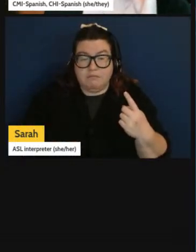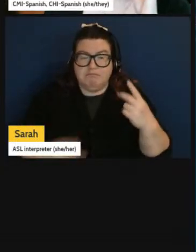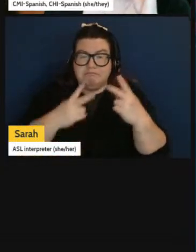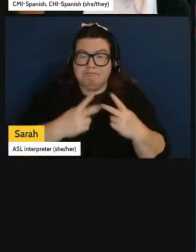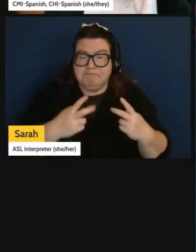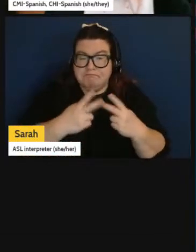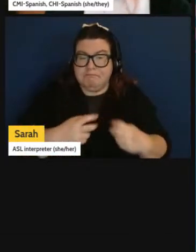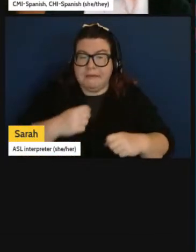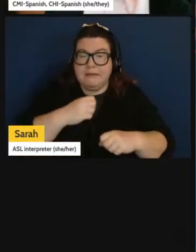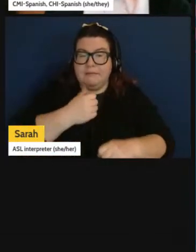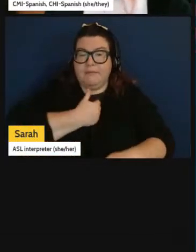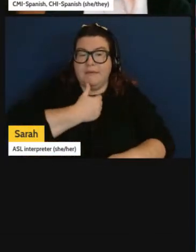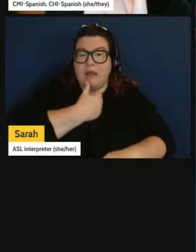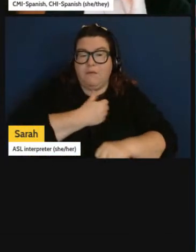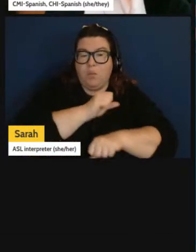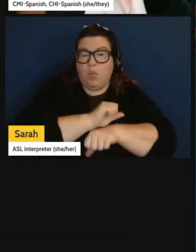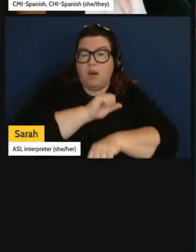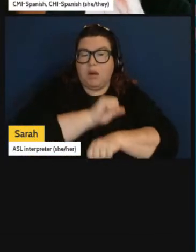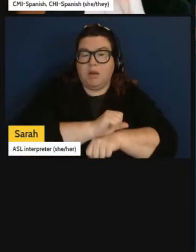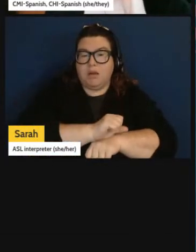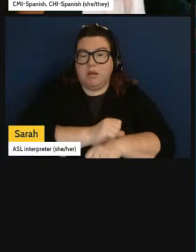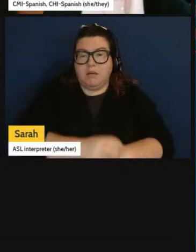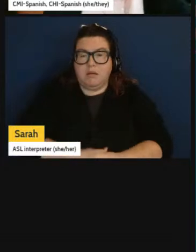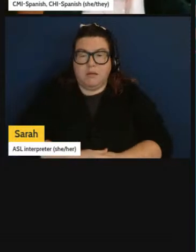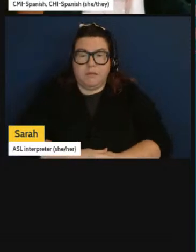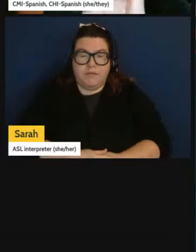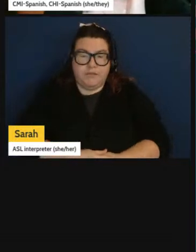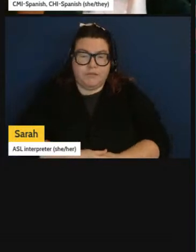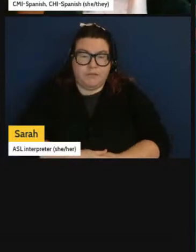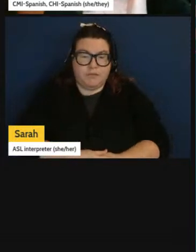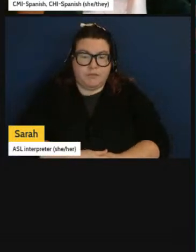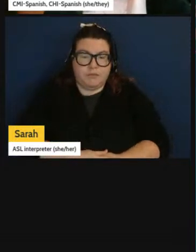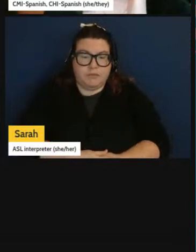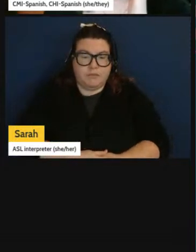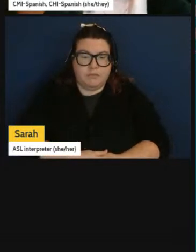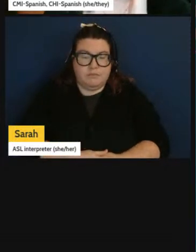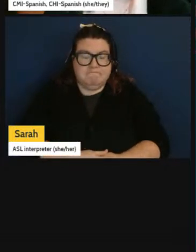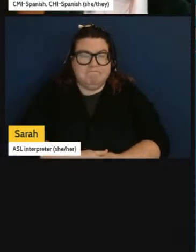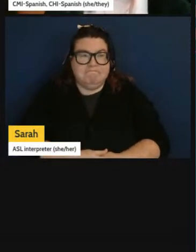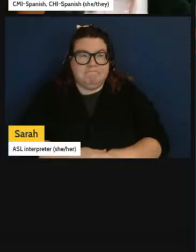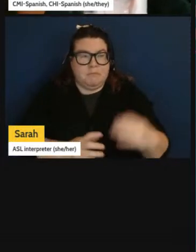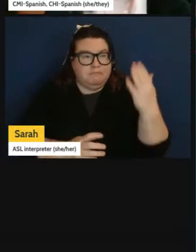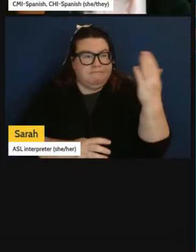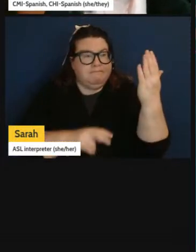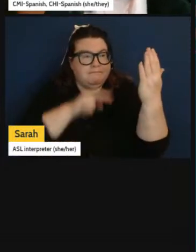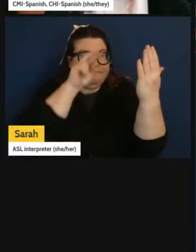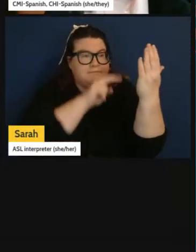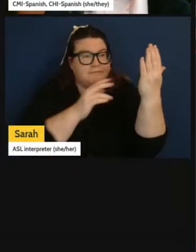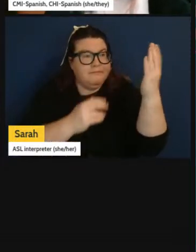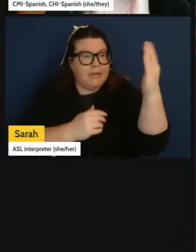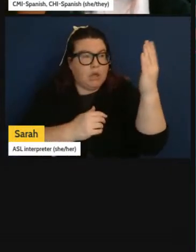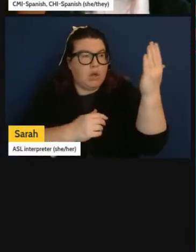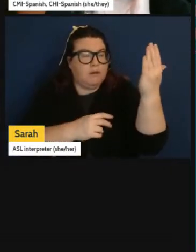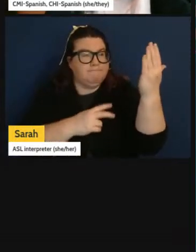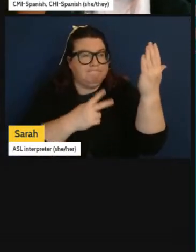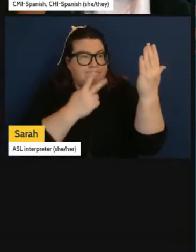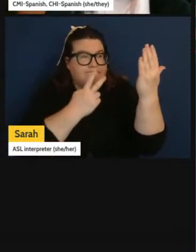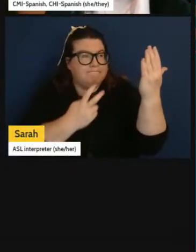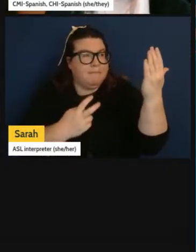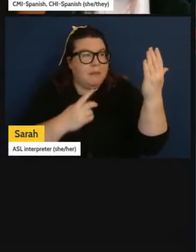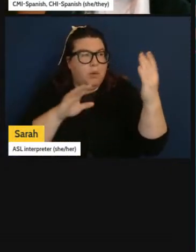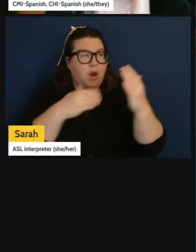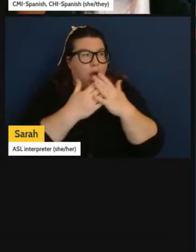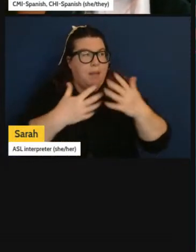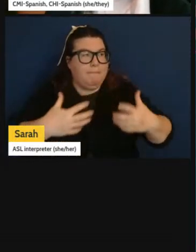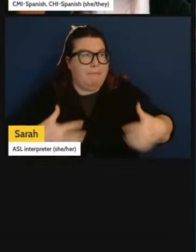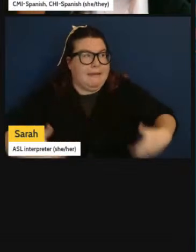self-work, okay? Look at yourself in the mirror and realize that we are all monkeys inside.